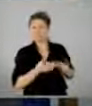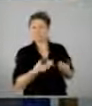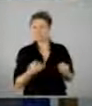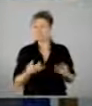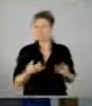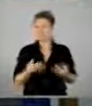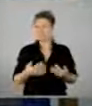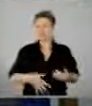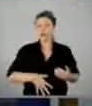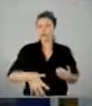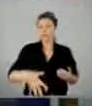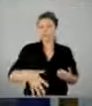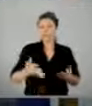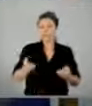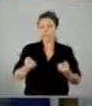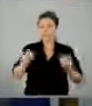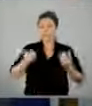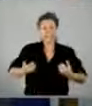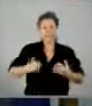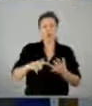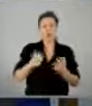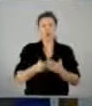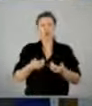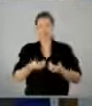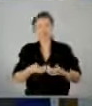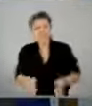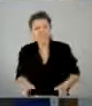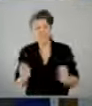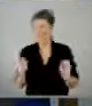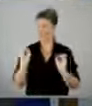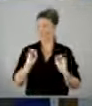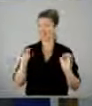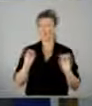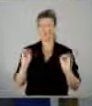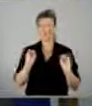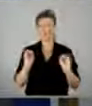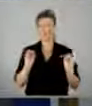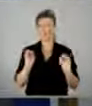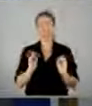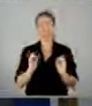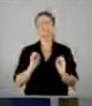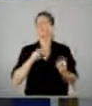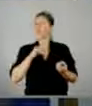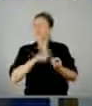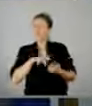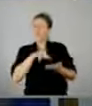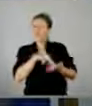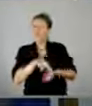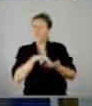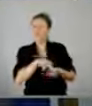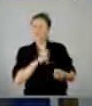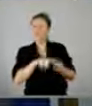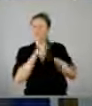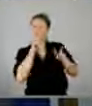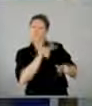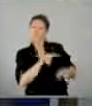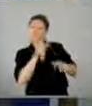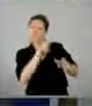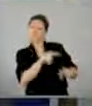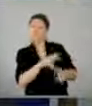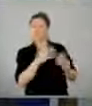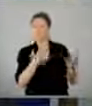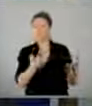during pregnancy. But as the weeks and months go on, we'll also know a lot more about pregnancy with these vaccines. The aim, of course, is